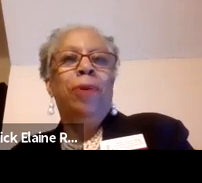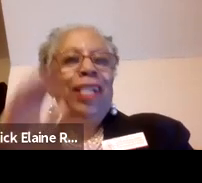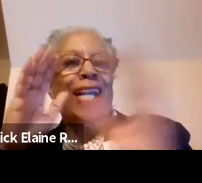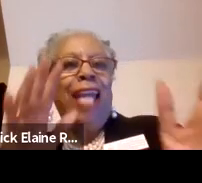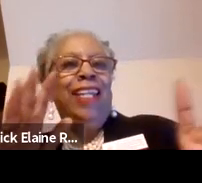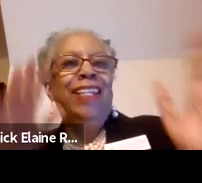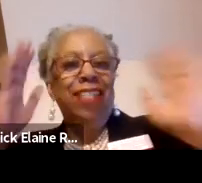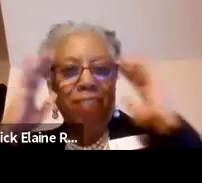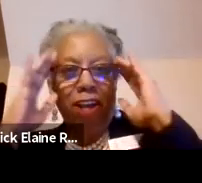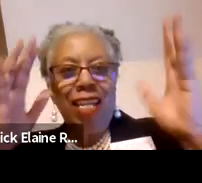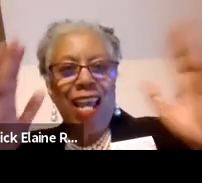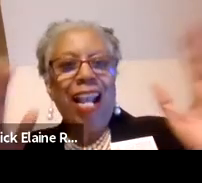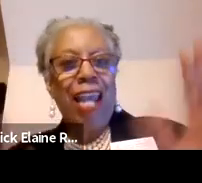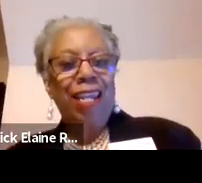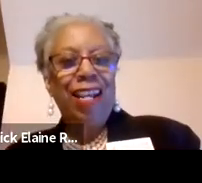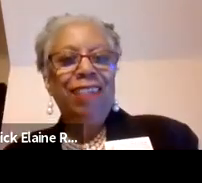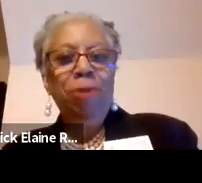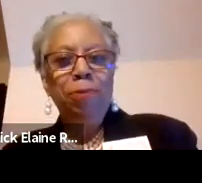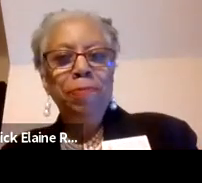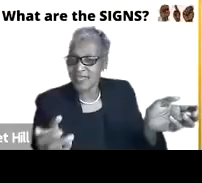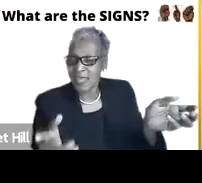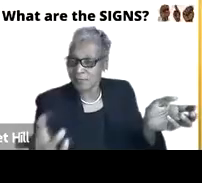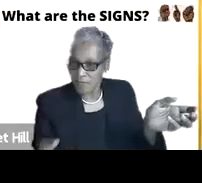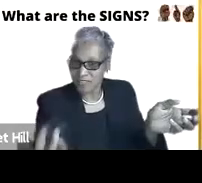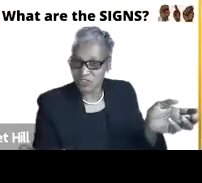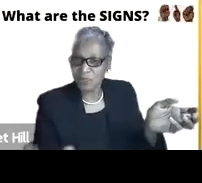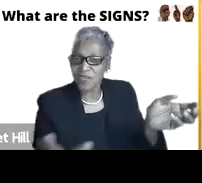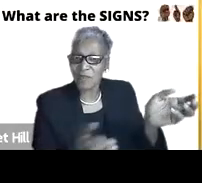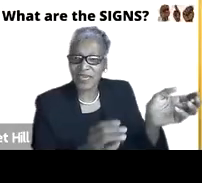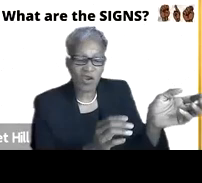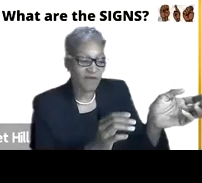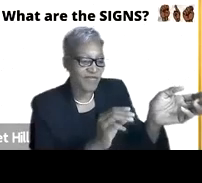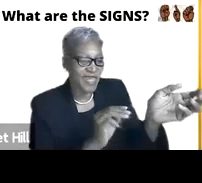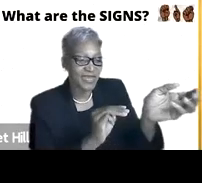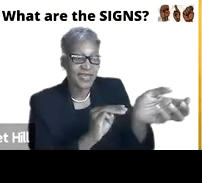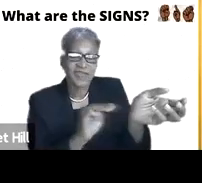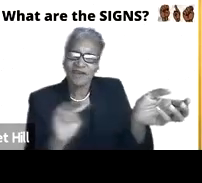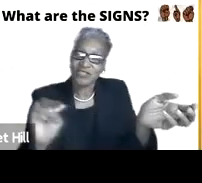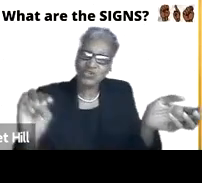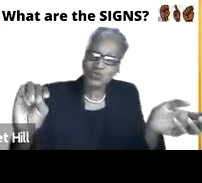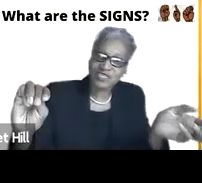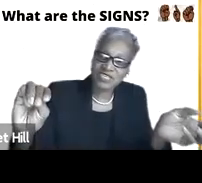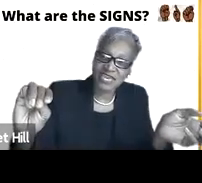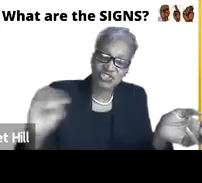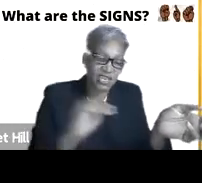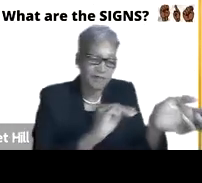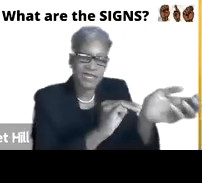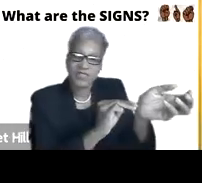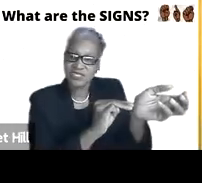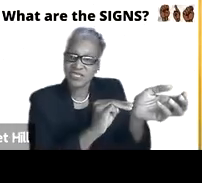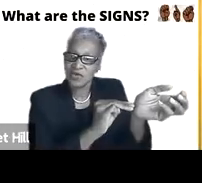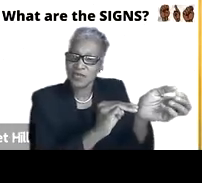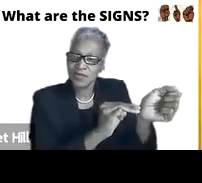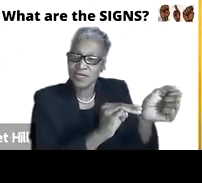medical people. Got it. It just sunk in now. I got it. Ooh. And just piggybacking off of that, if I do this handshake